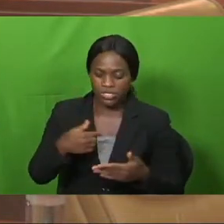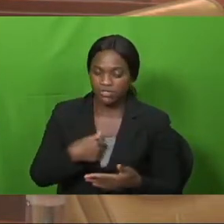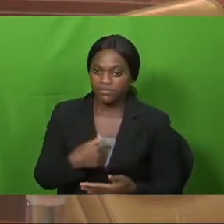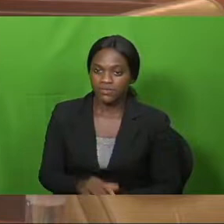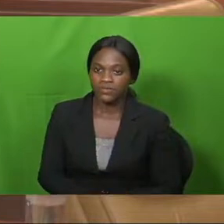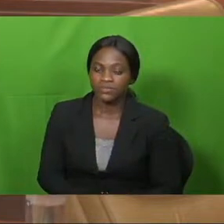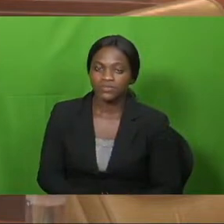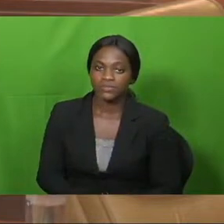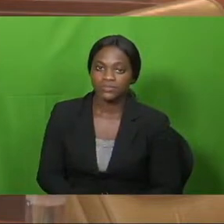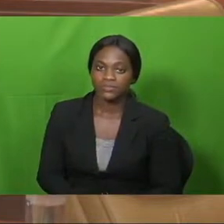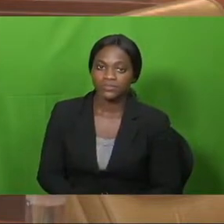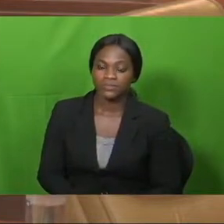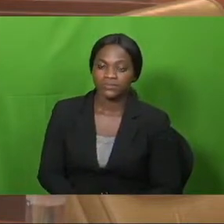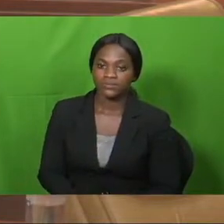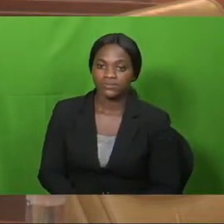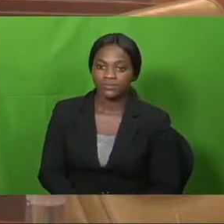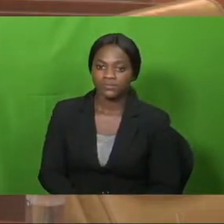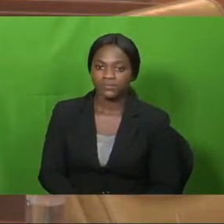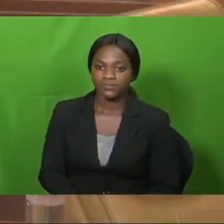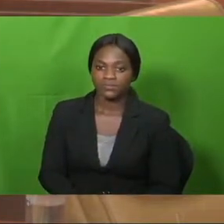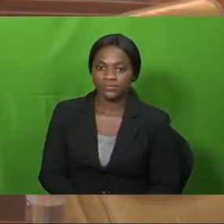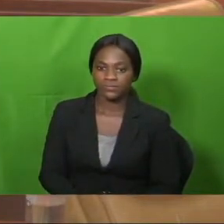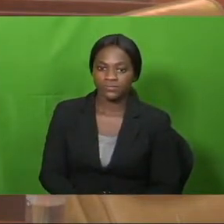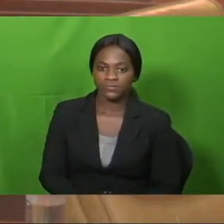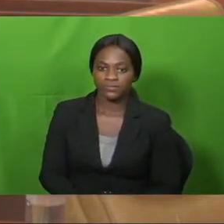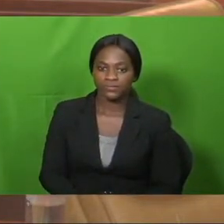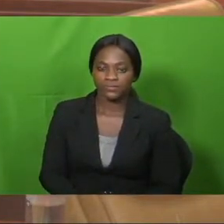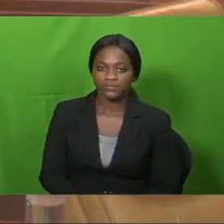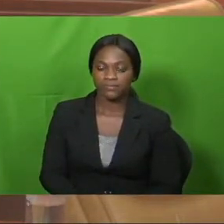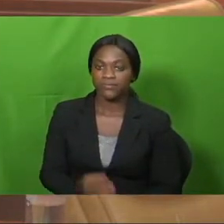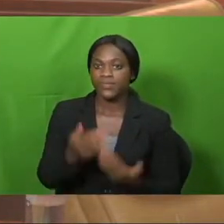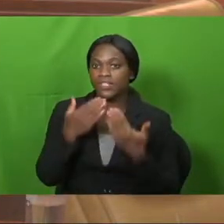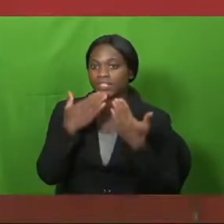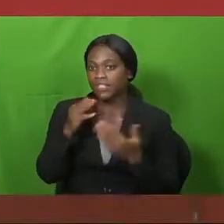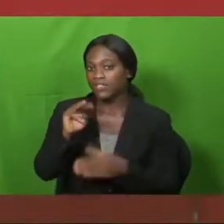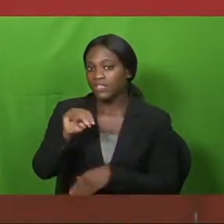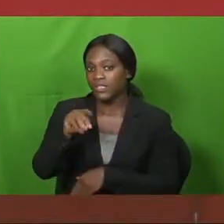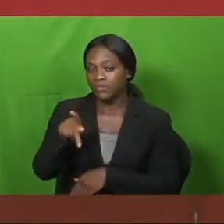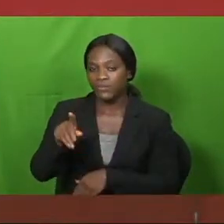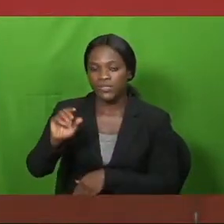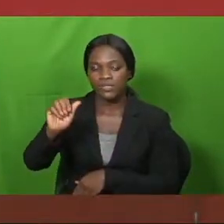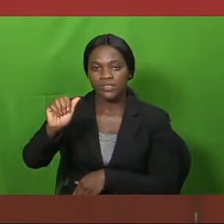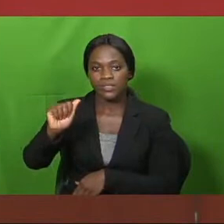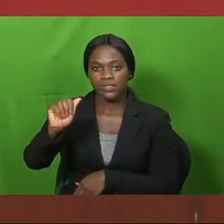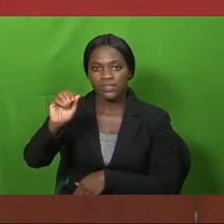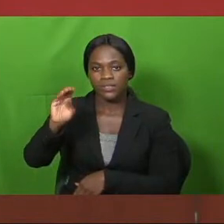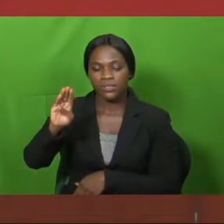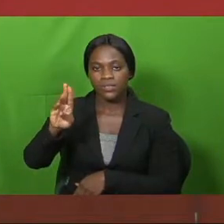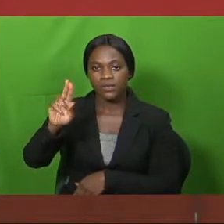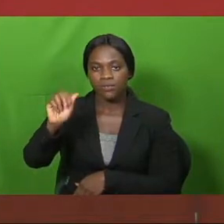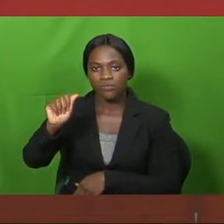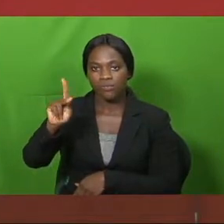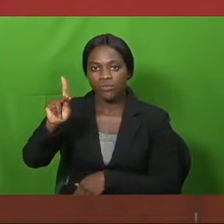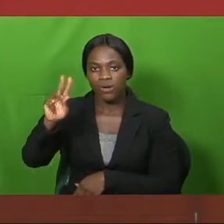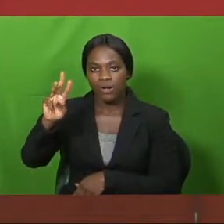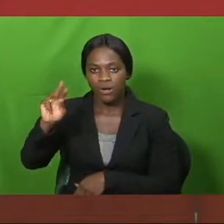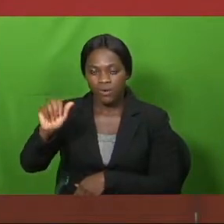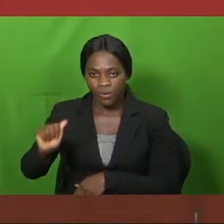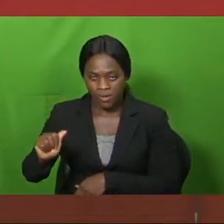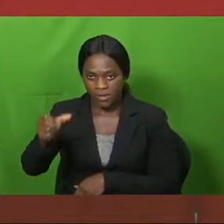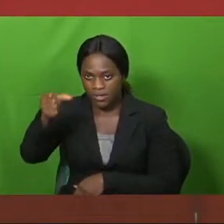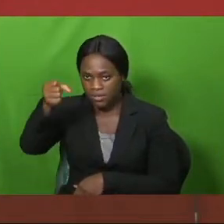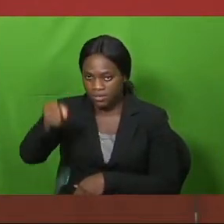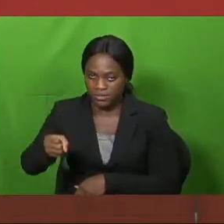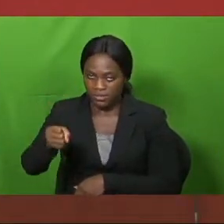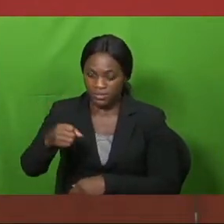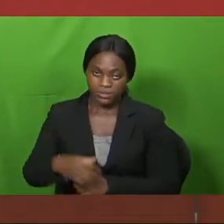you very much, Honorable Member for Abuakwa South. We will now come to the turn